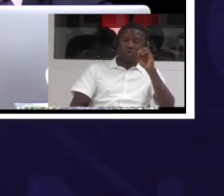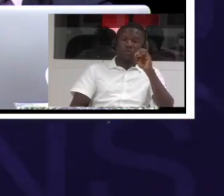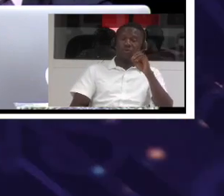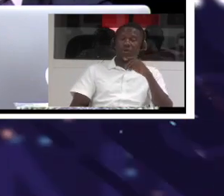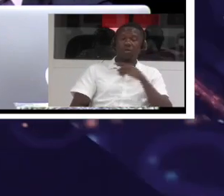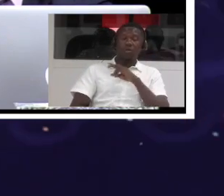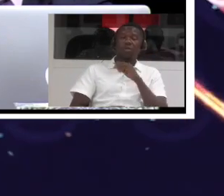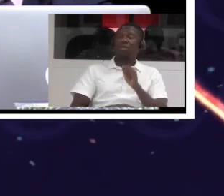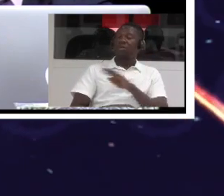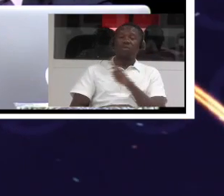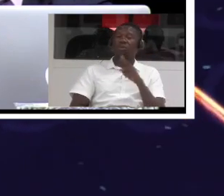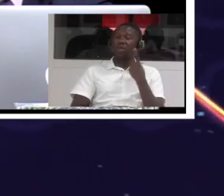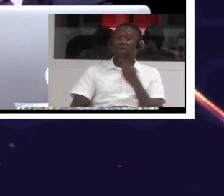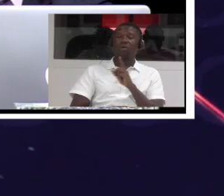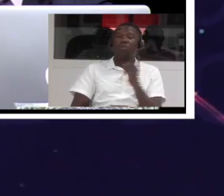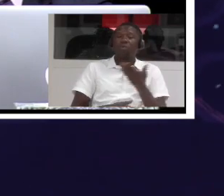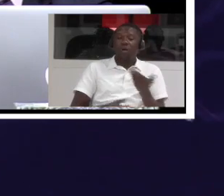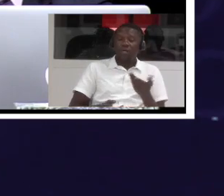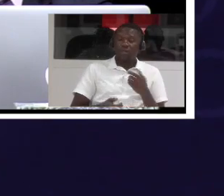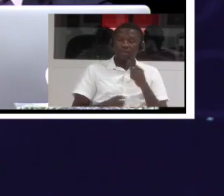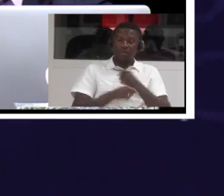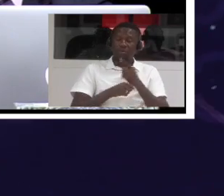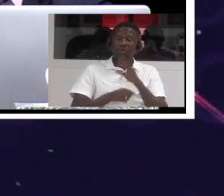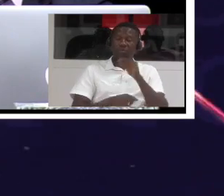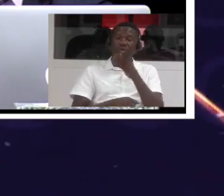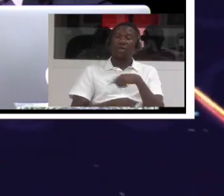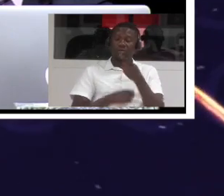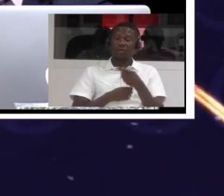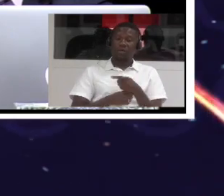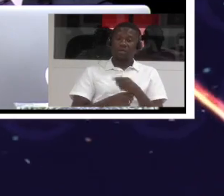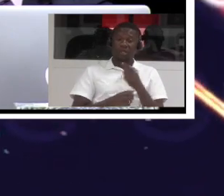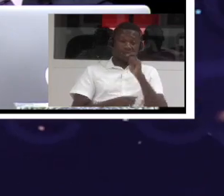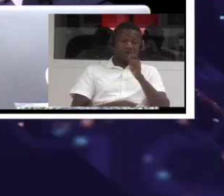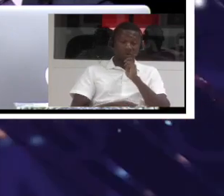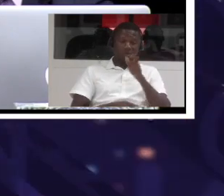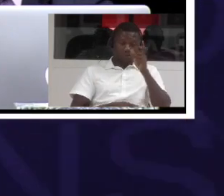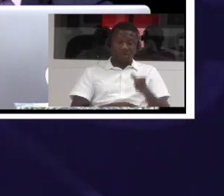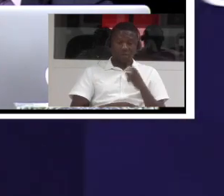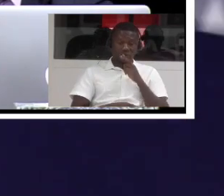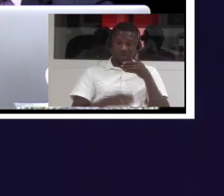and the journalist published it, and as a result, they were arrested.